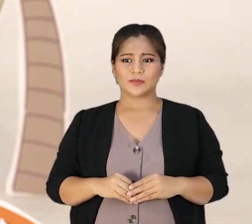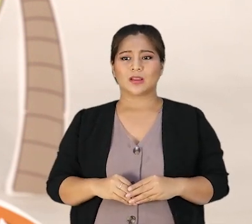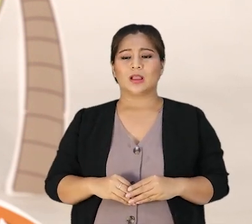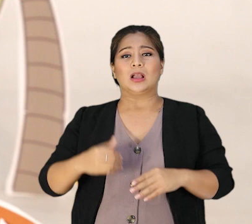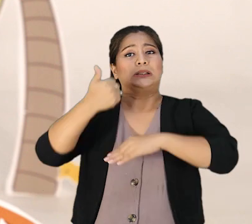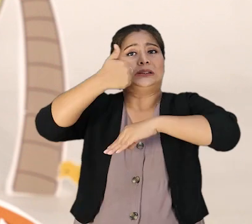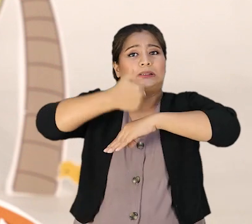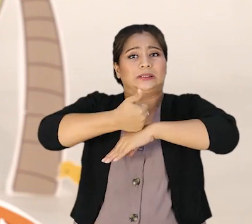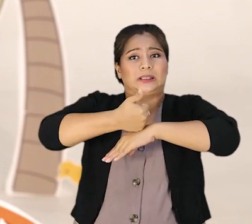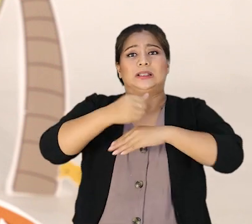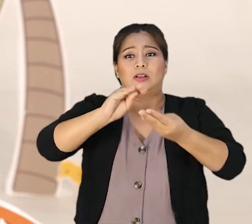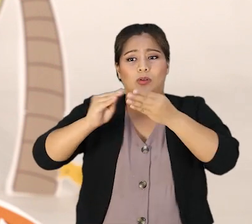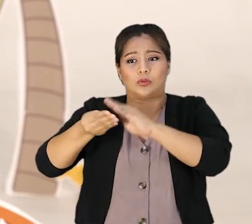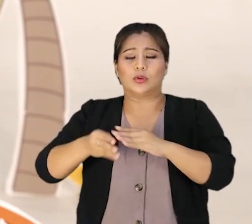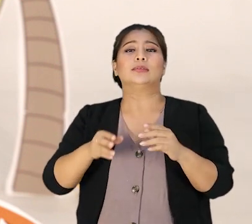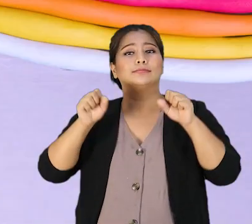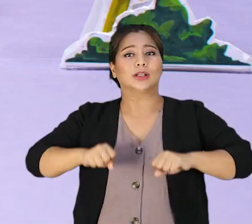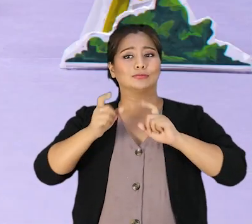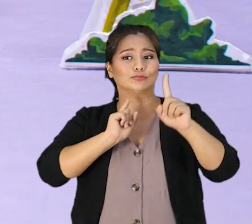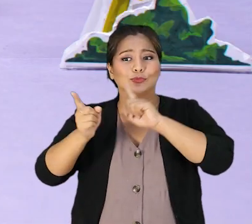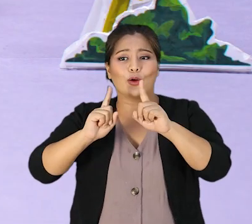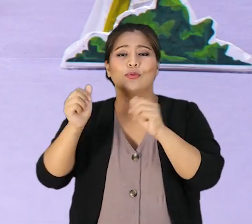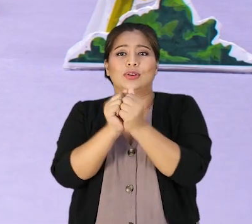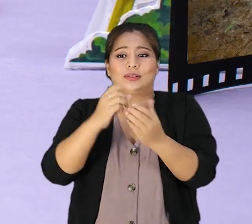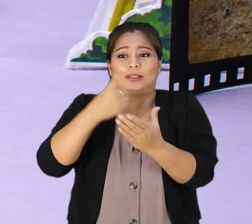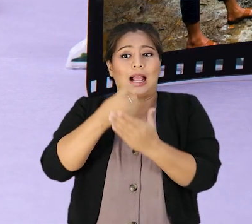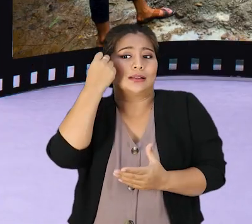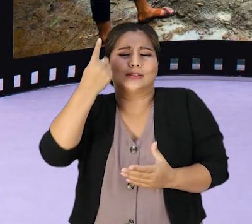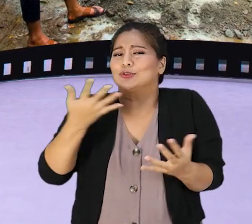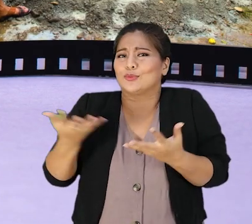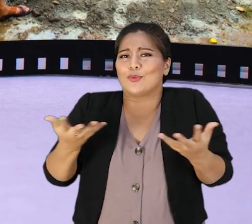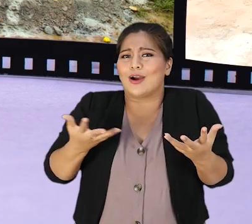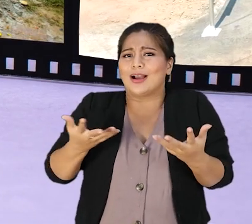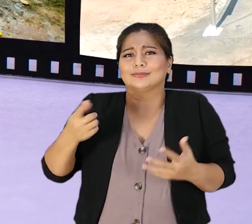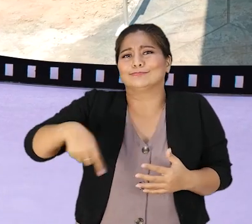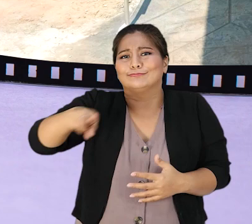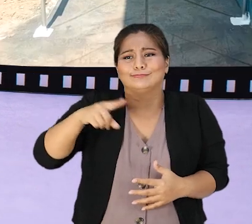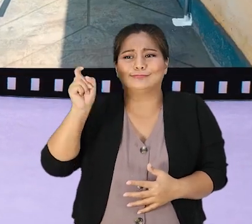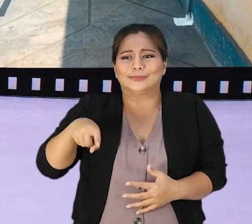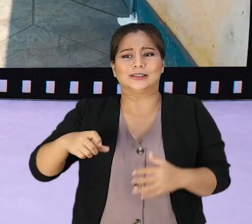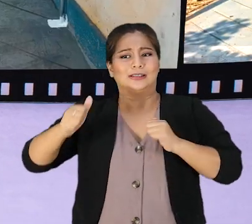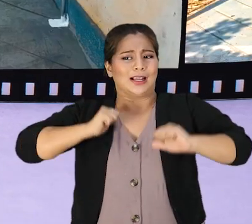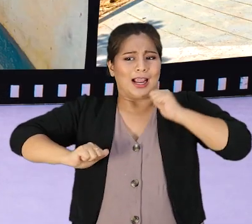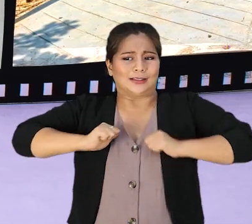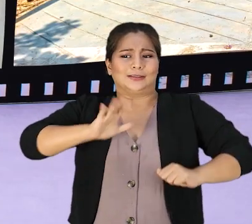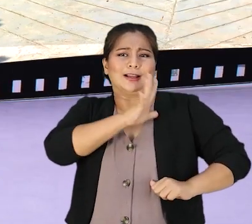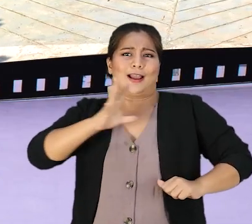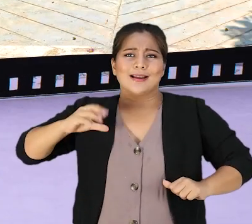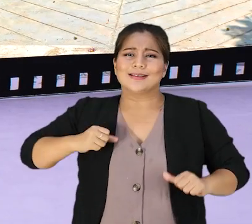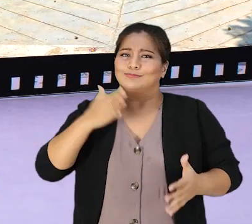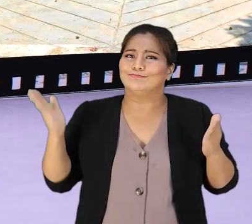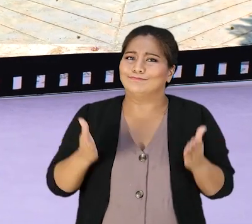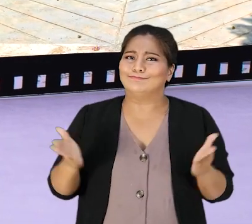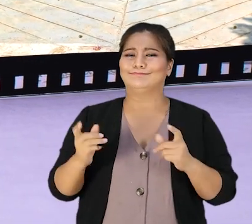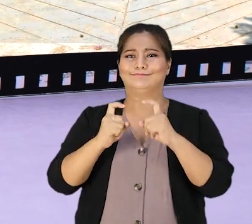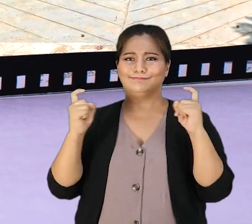disabilities? As a leader in your community, you can talk to persons with disabilities to understand what they need. Take